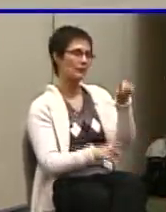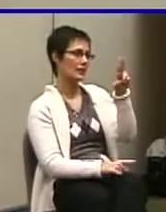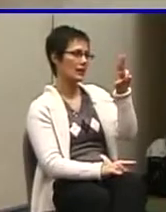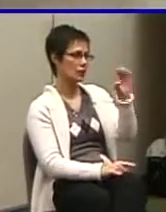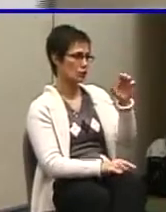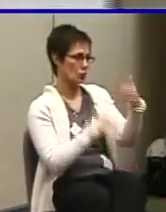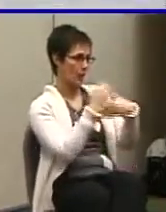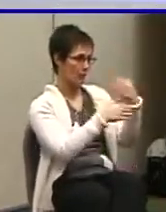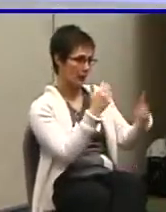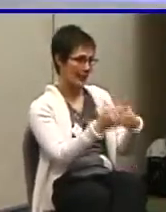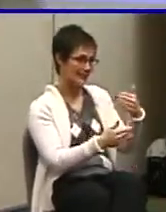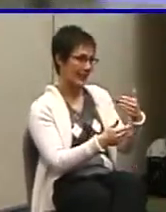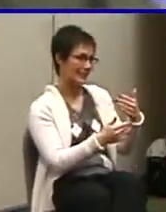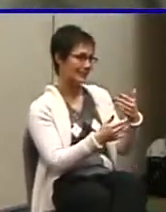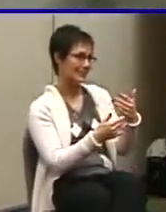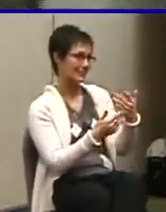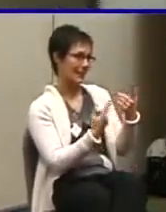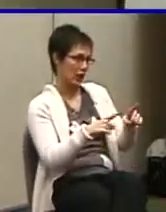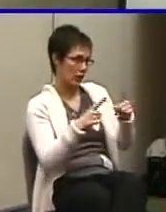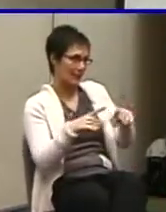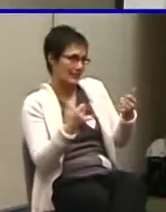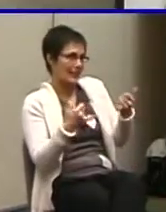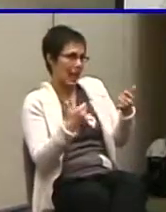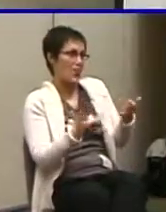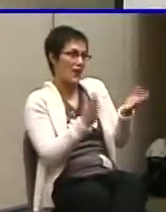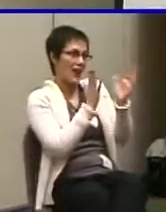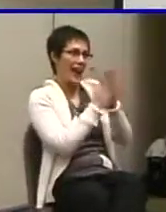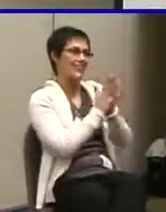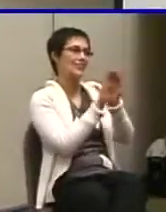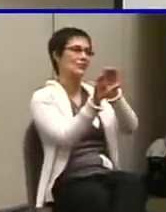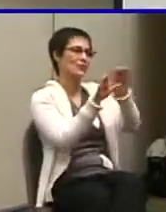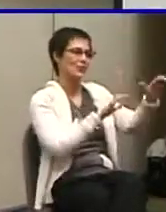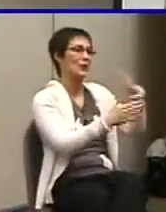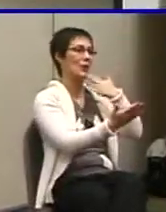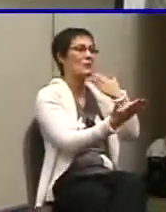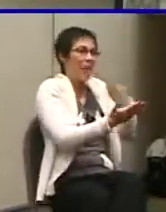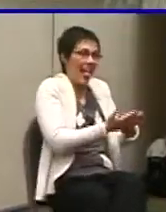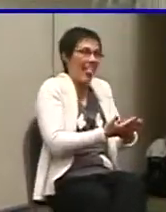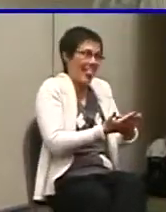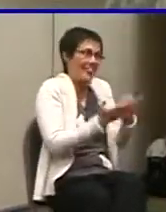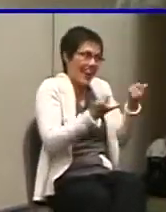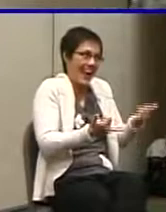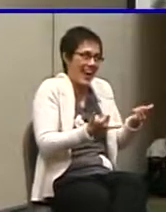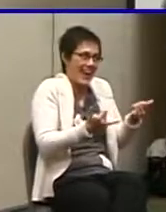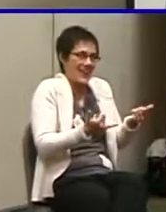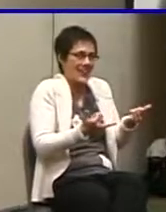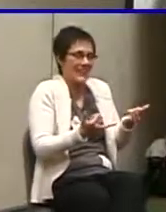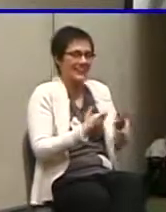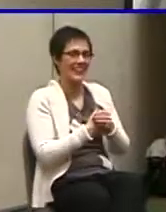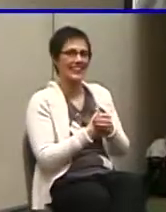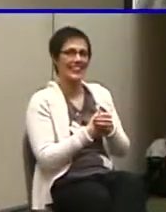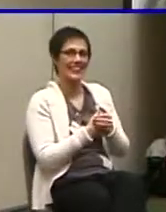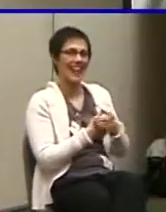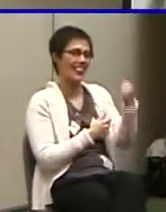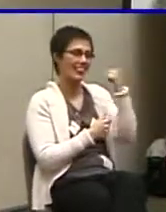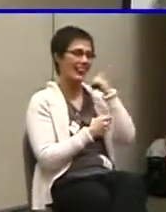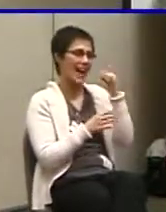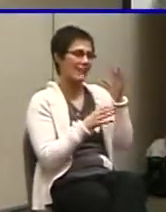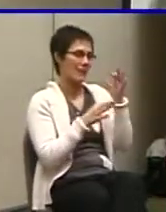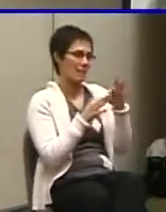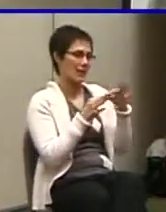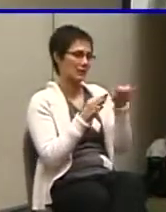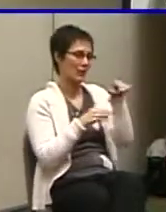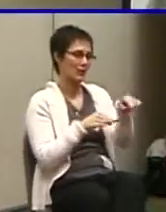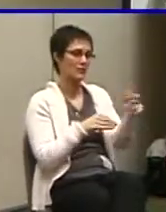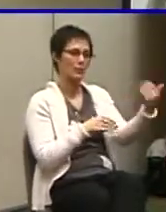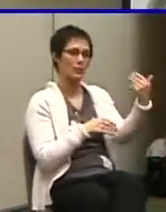to do it well. And in fact, if you want a focus of the article for that kind of thing, I mean, and I think I've mentioned this before, but